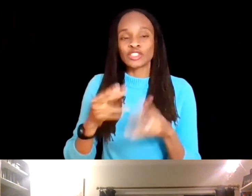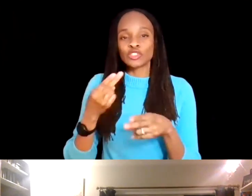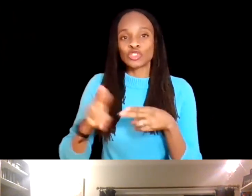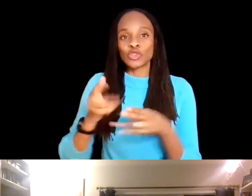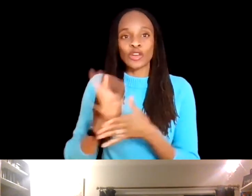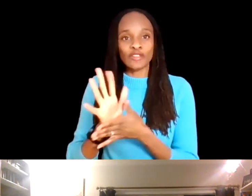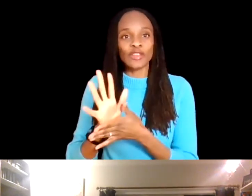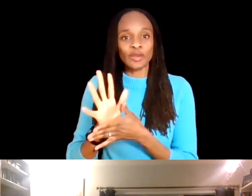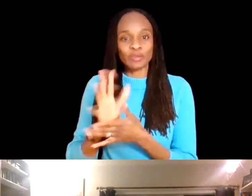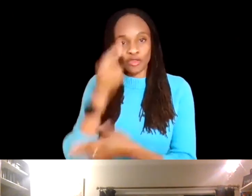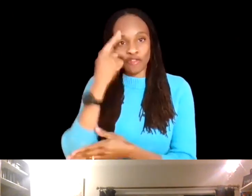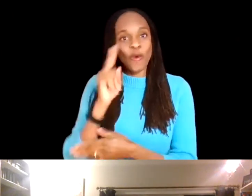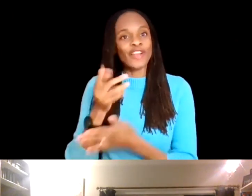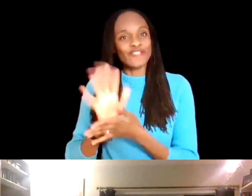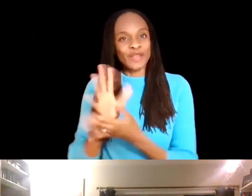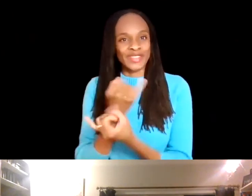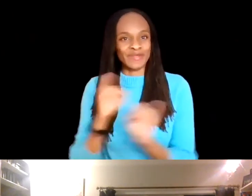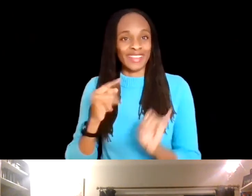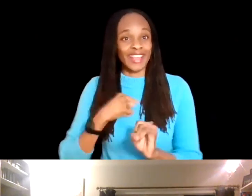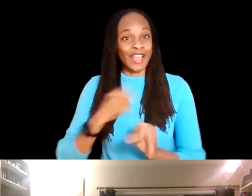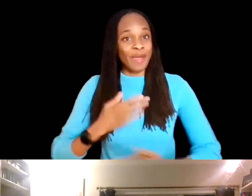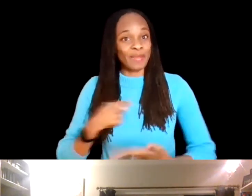Film Independent, so happy to be here.